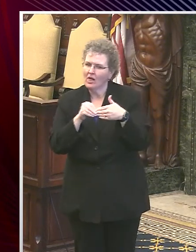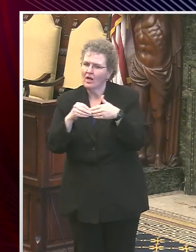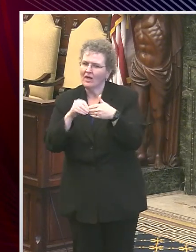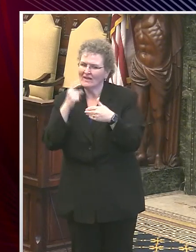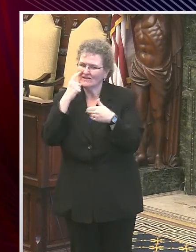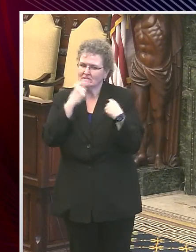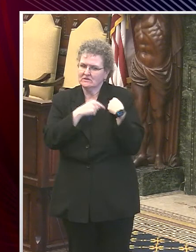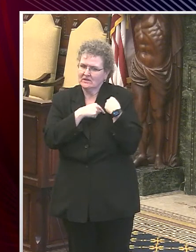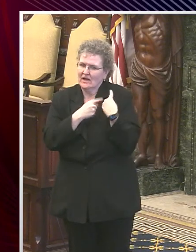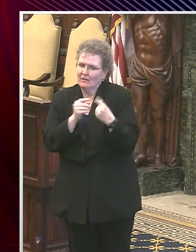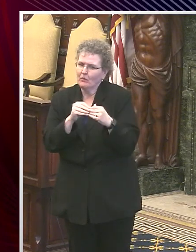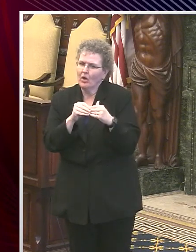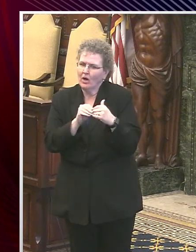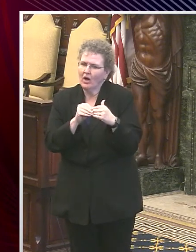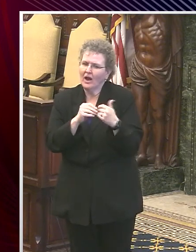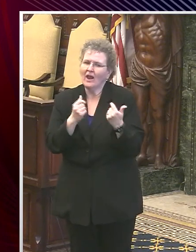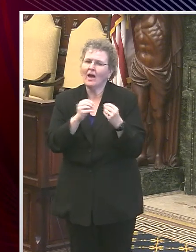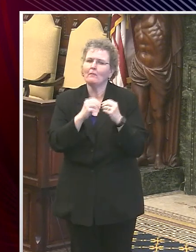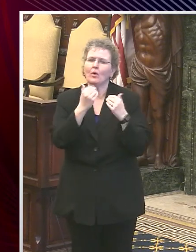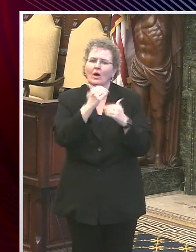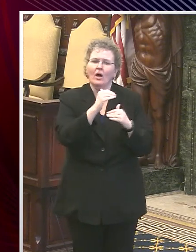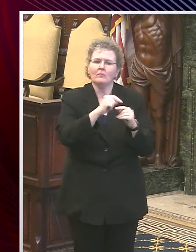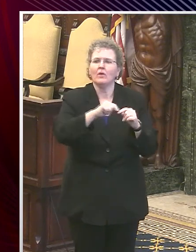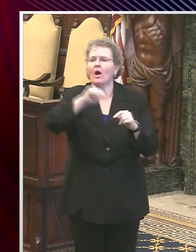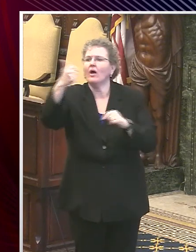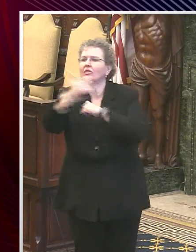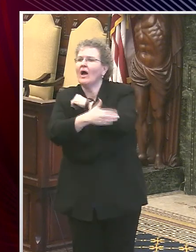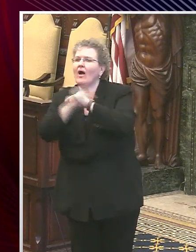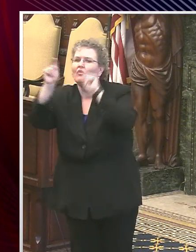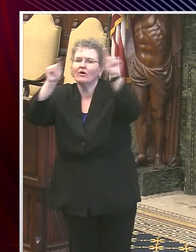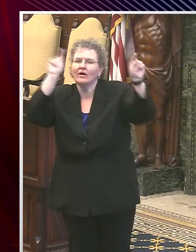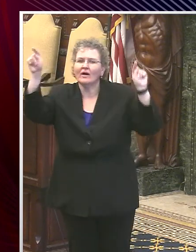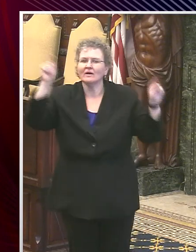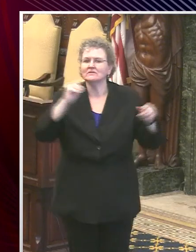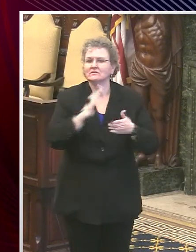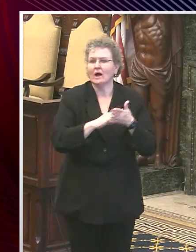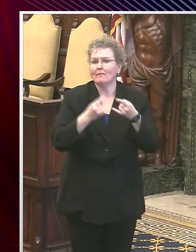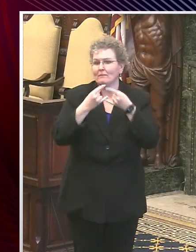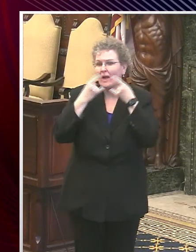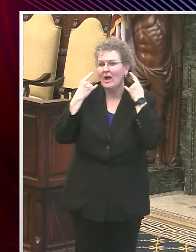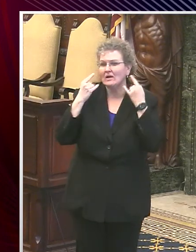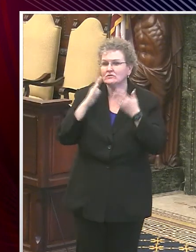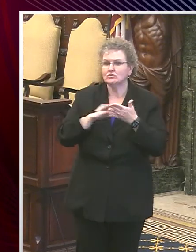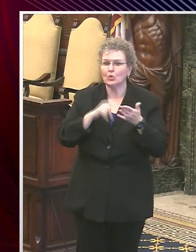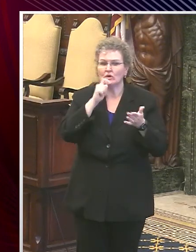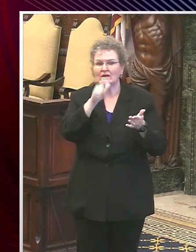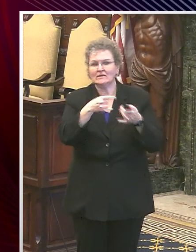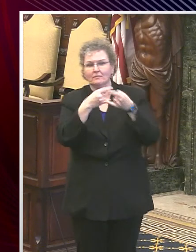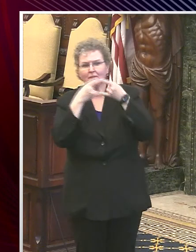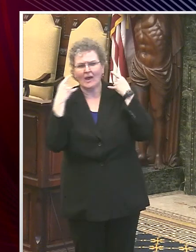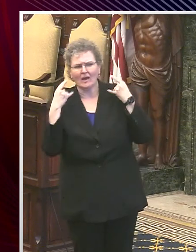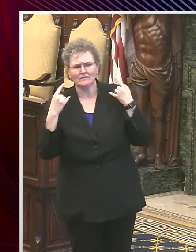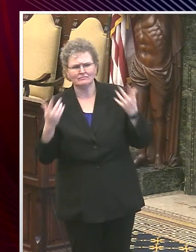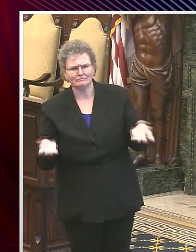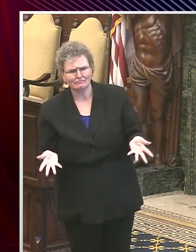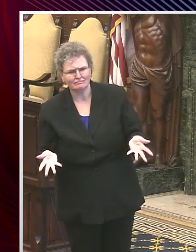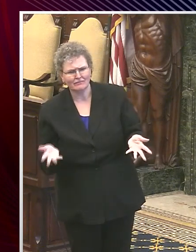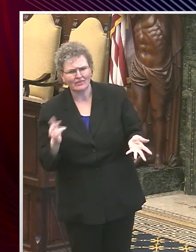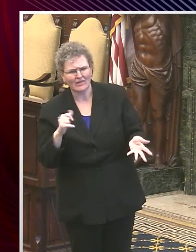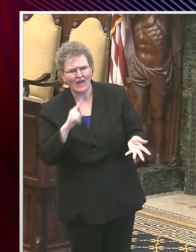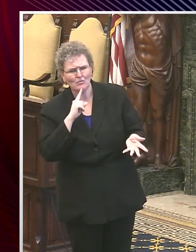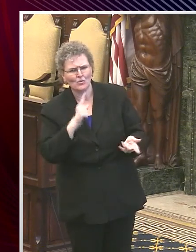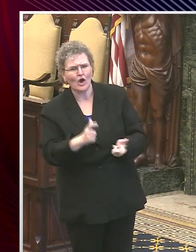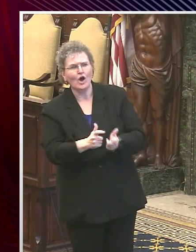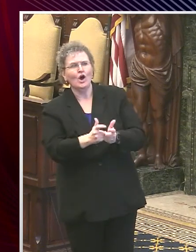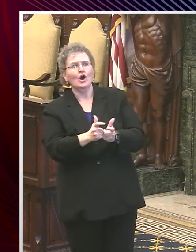are parts of the country where there are dropping their mask mandates. They're saying you don't need to wear a mask. And that would be a huge mistake. We would never do that.